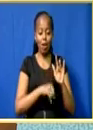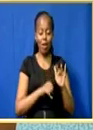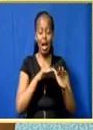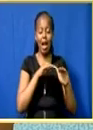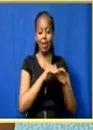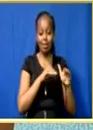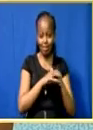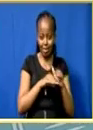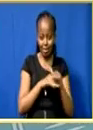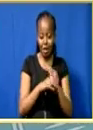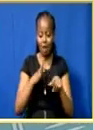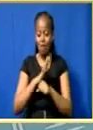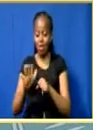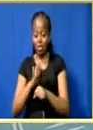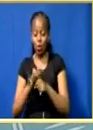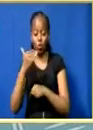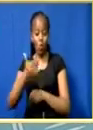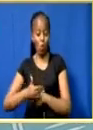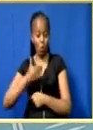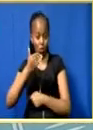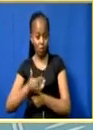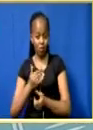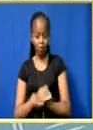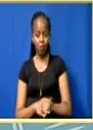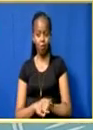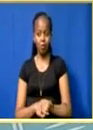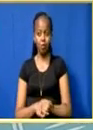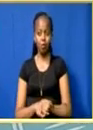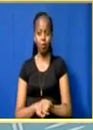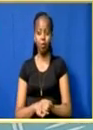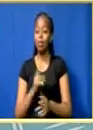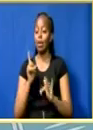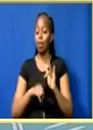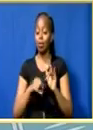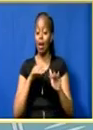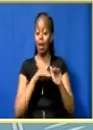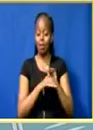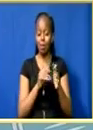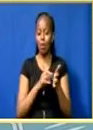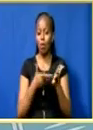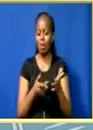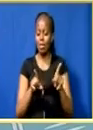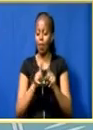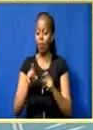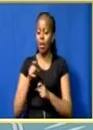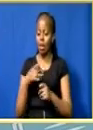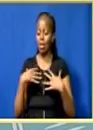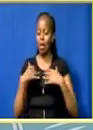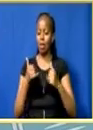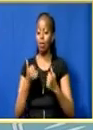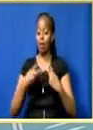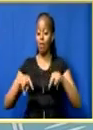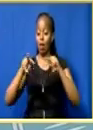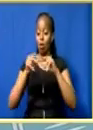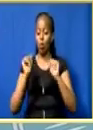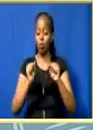access the vegetables on a daily basis. That's true. They cannot access them. Mm-hmm. So, and they need the nutritional value.